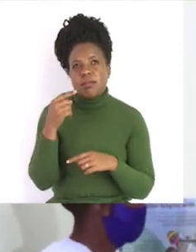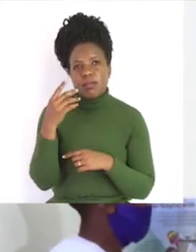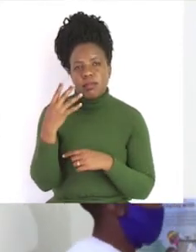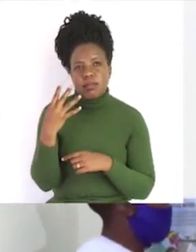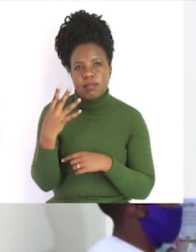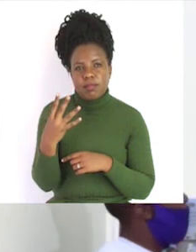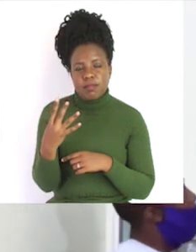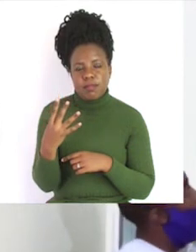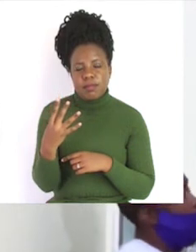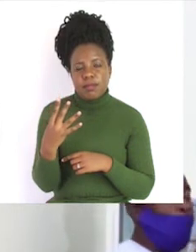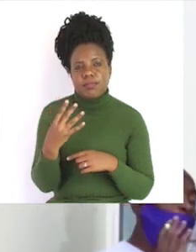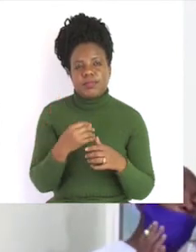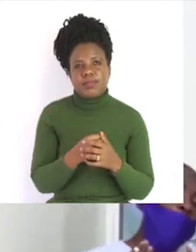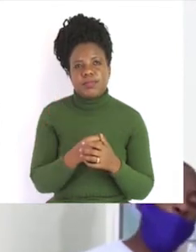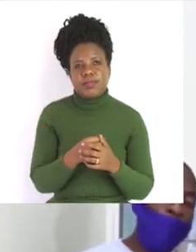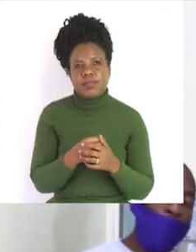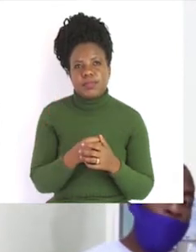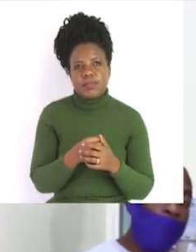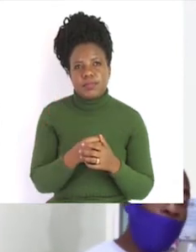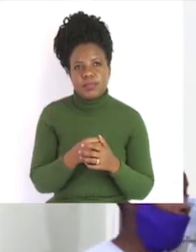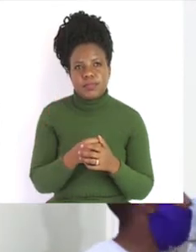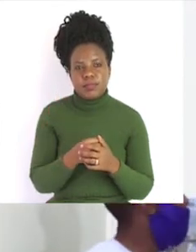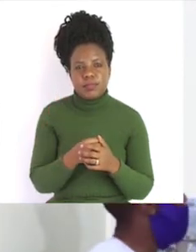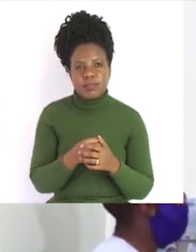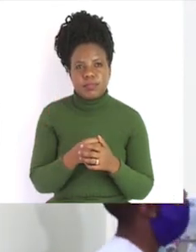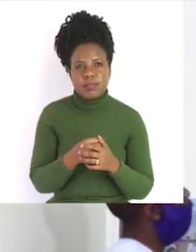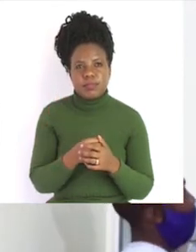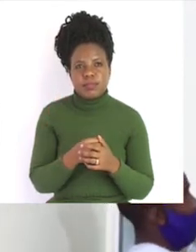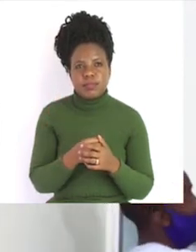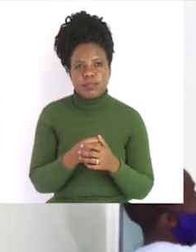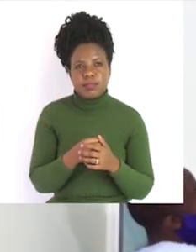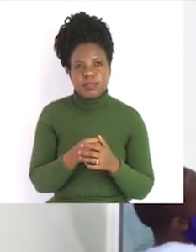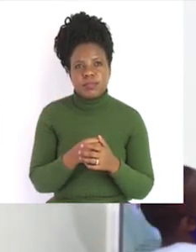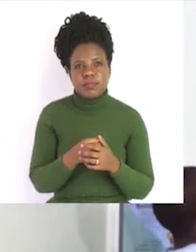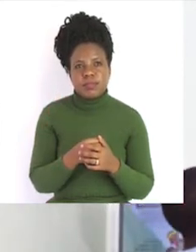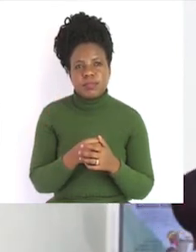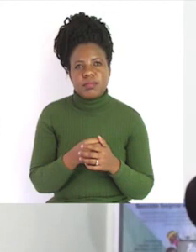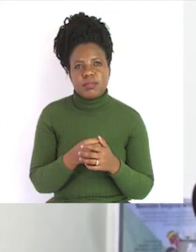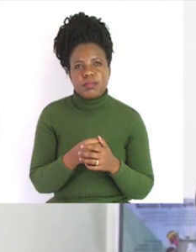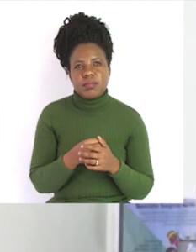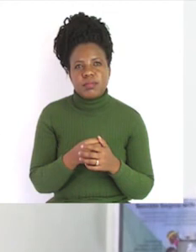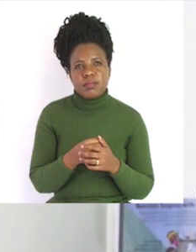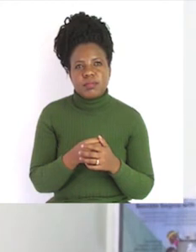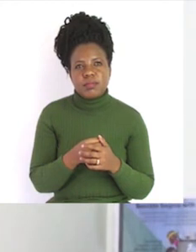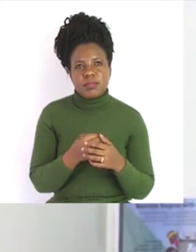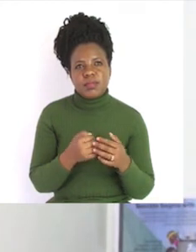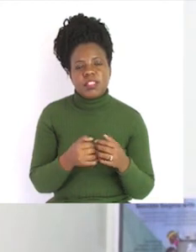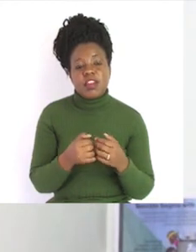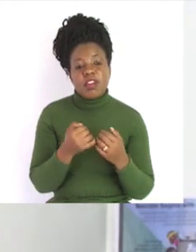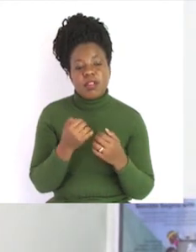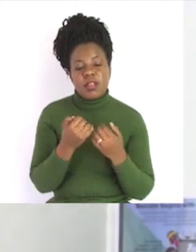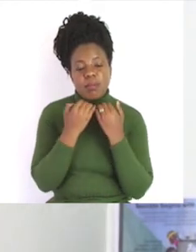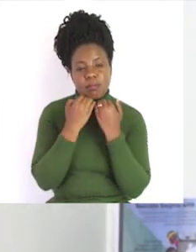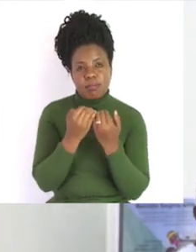okay? Your focus point in this case is these two numbers.